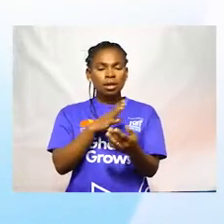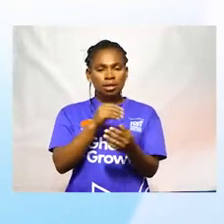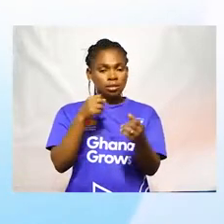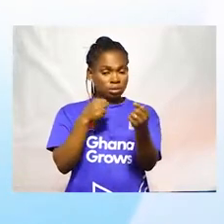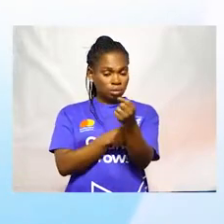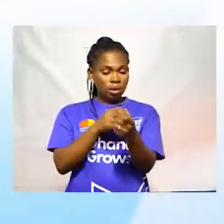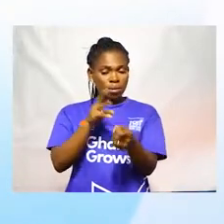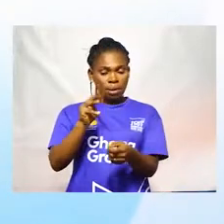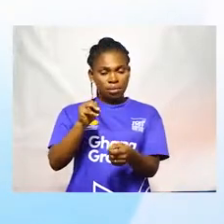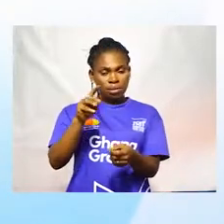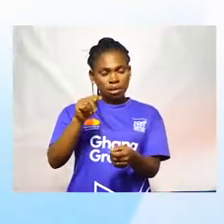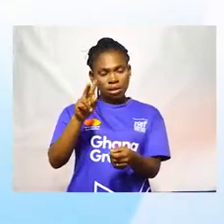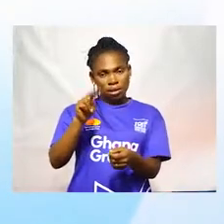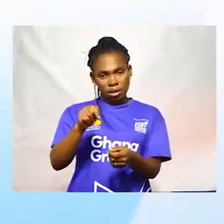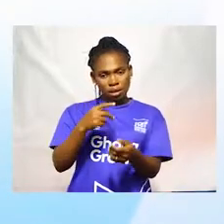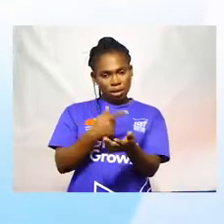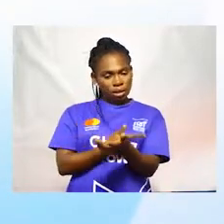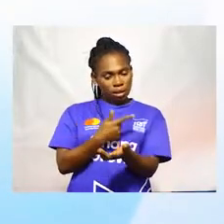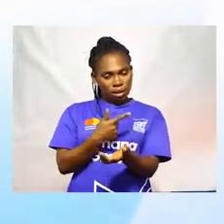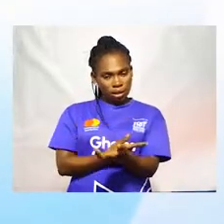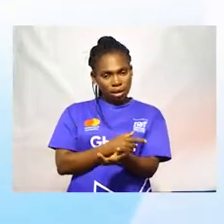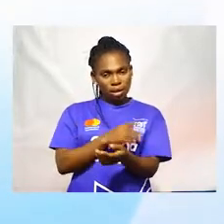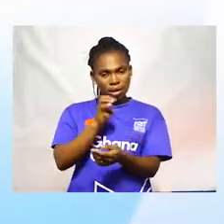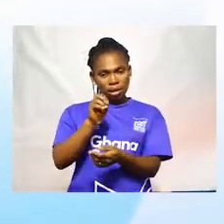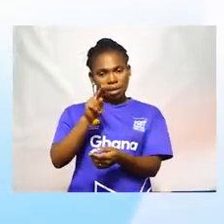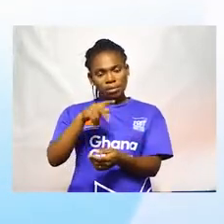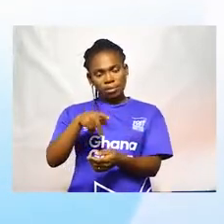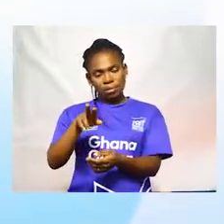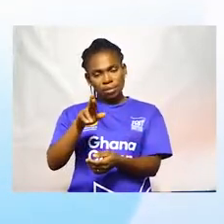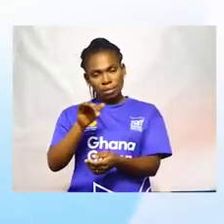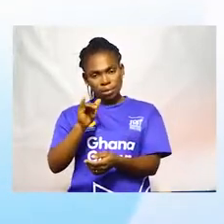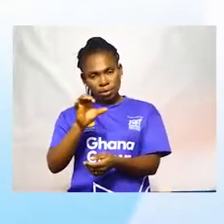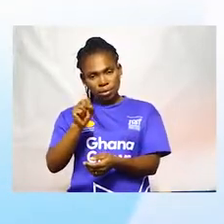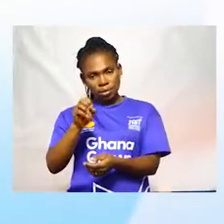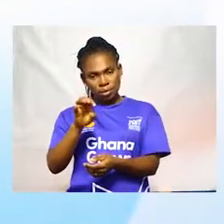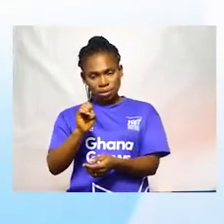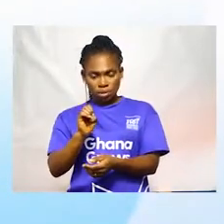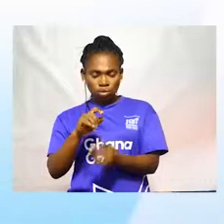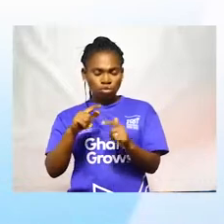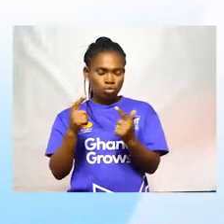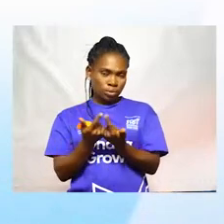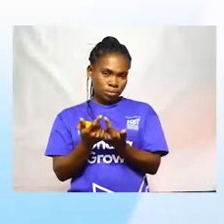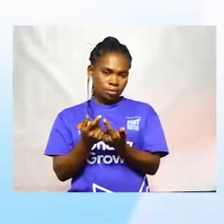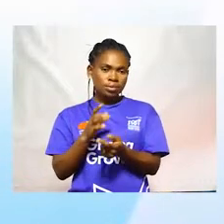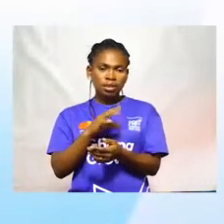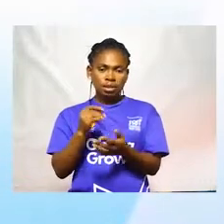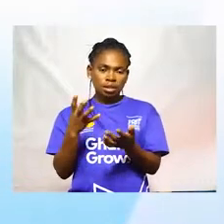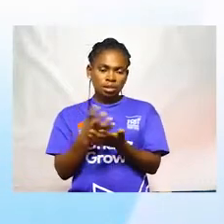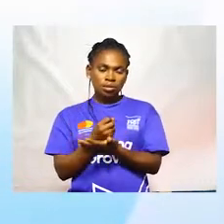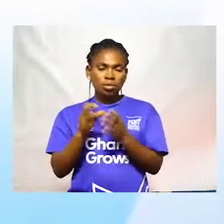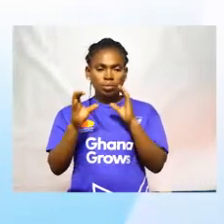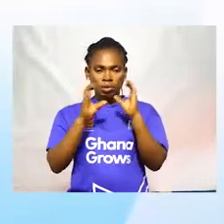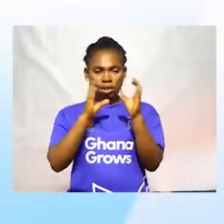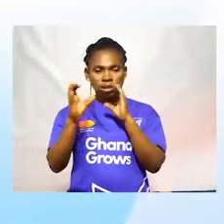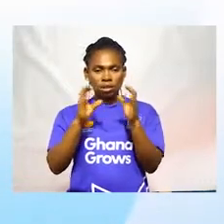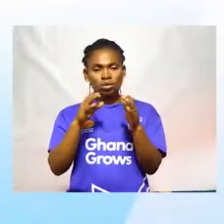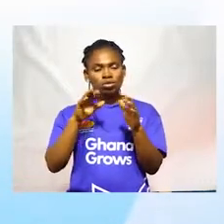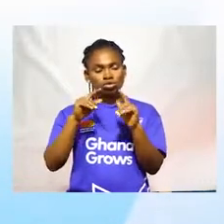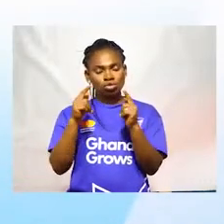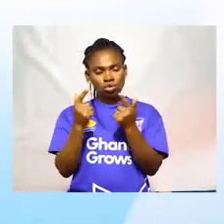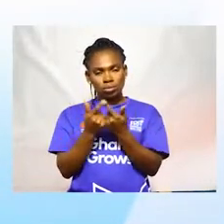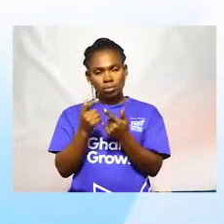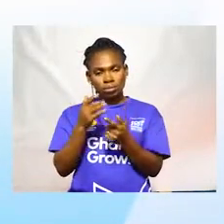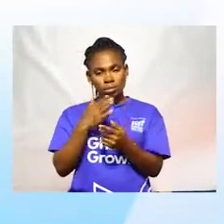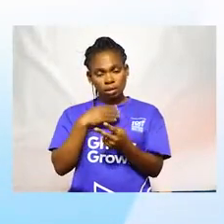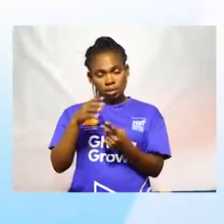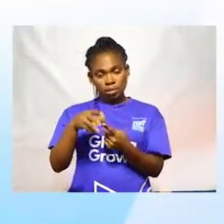by MTN Ghana, the Enterprise Group, with media support from the Multimedia Group and the Graphic Communications Group. My guest for today,